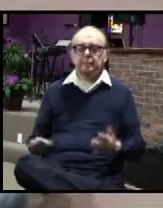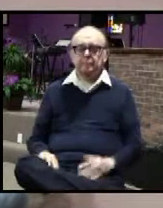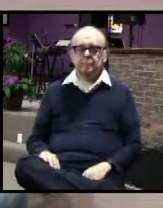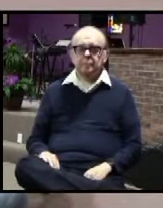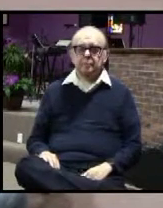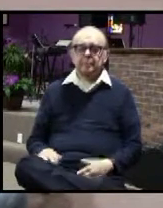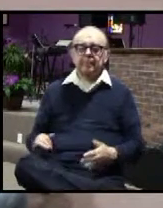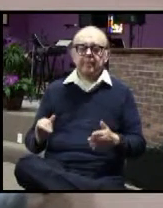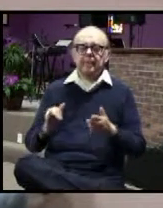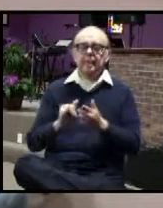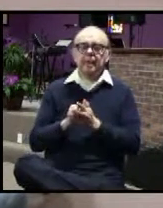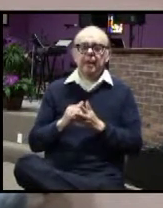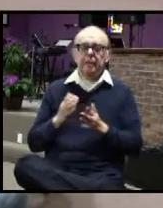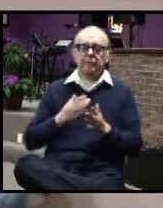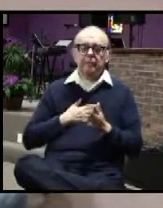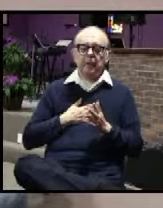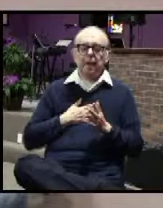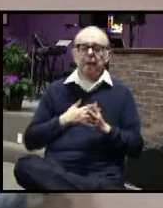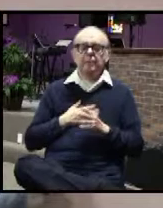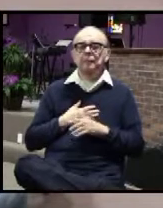That is my trophy.